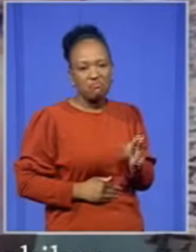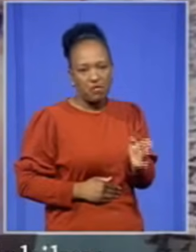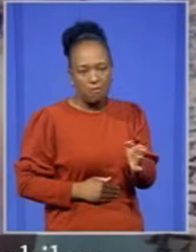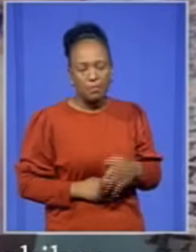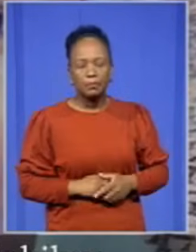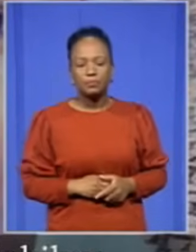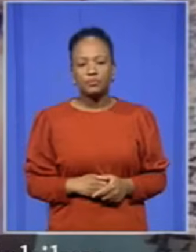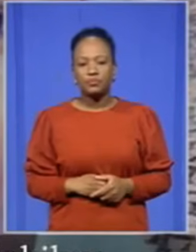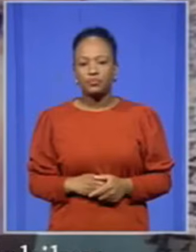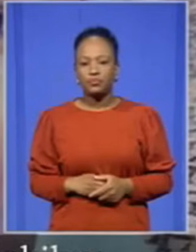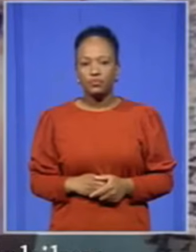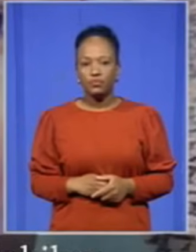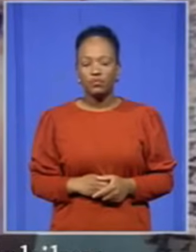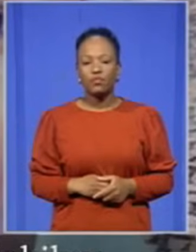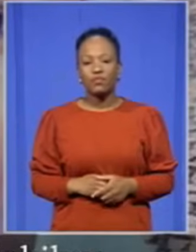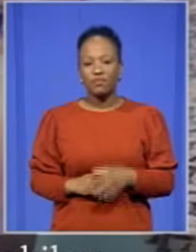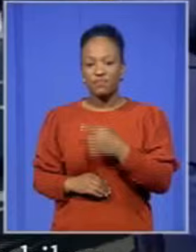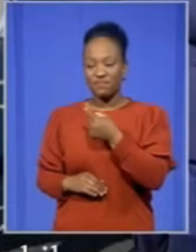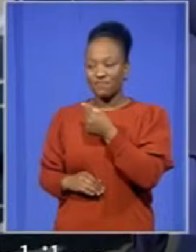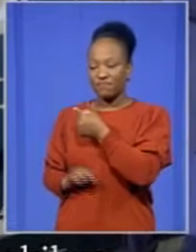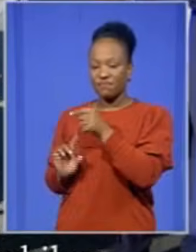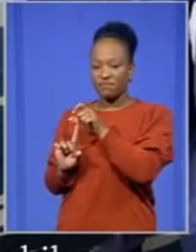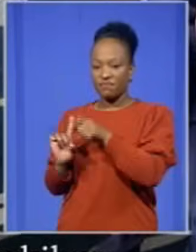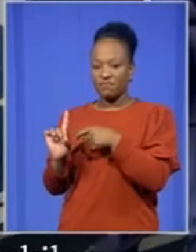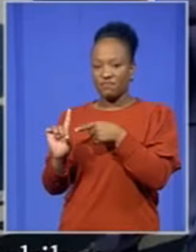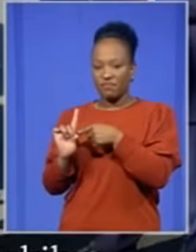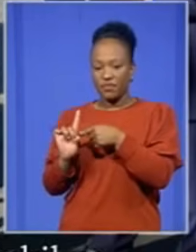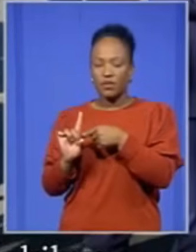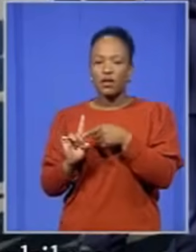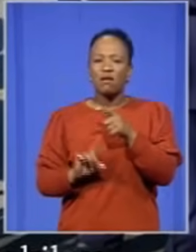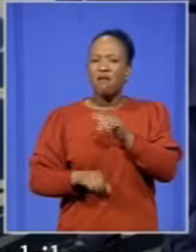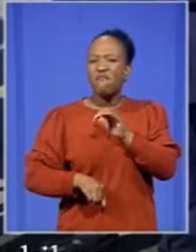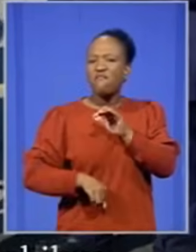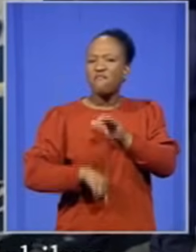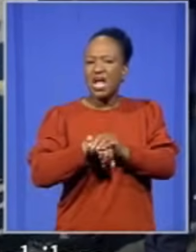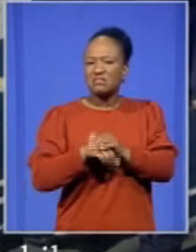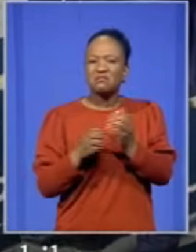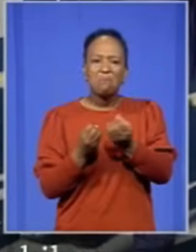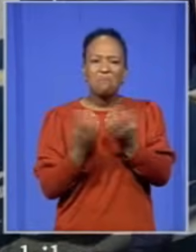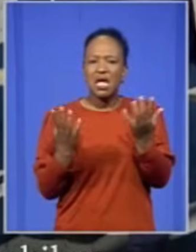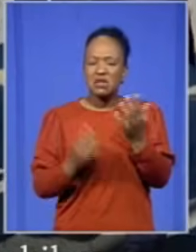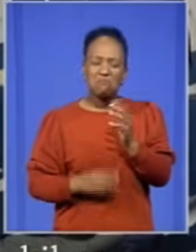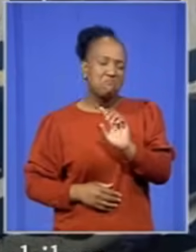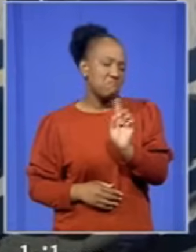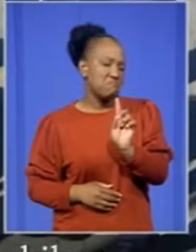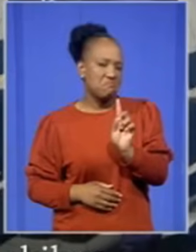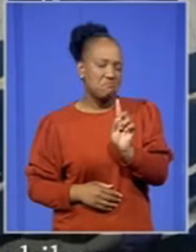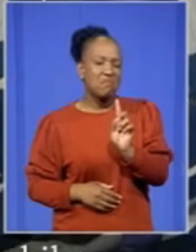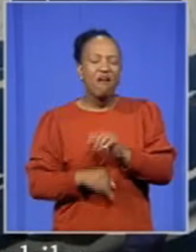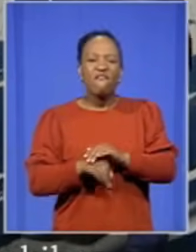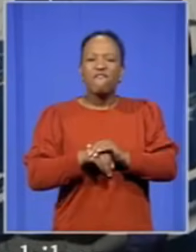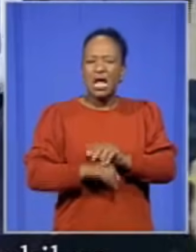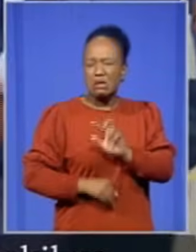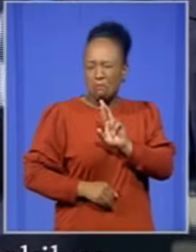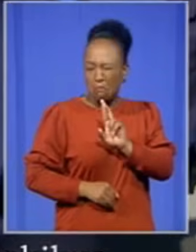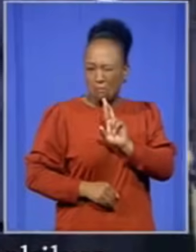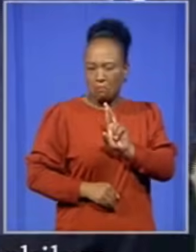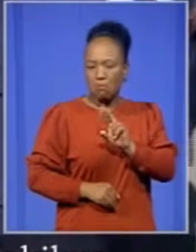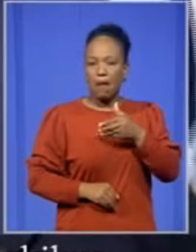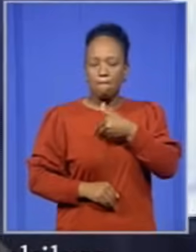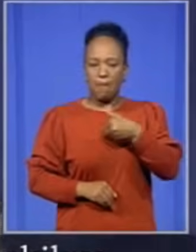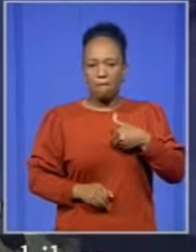O tlhalositswe e ne le motho yo a neng a sena ditsala di le dintsi mme tsala ya gagwe ya tlhogo ya kgomo e le mmagwe